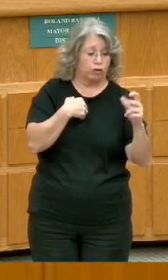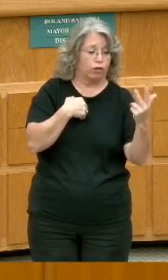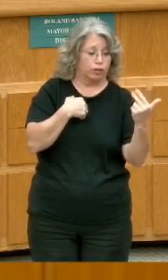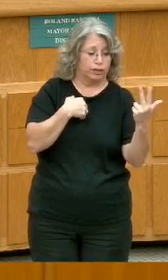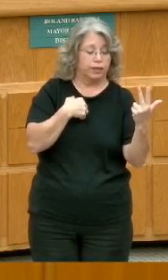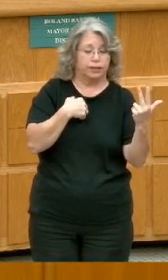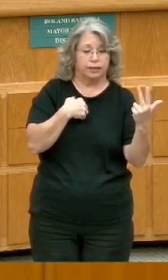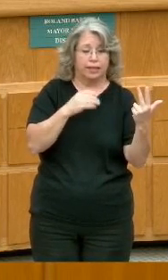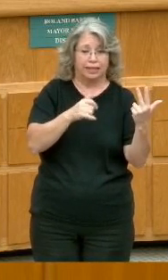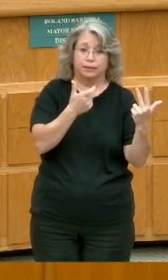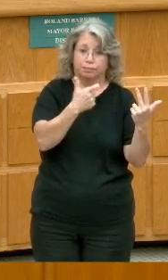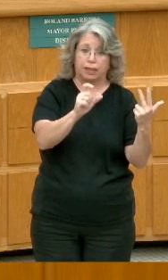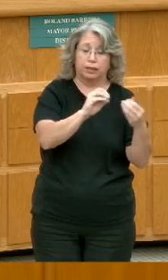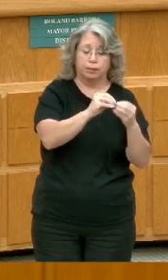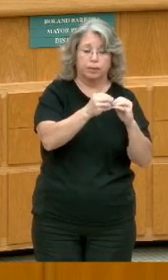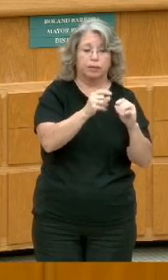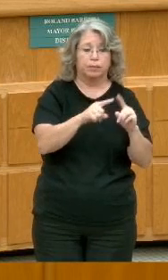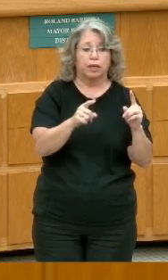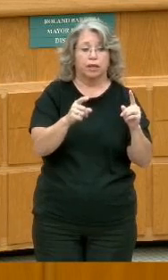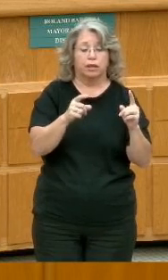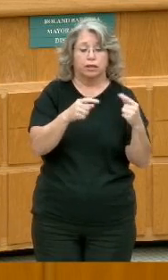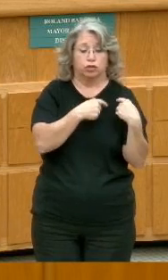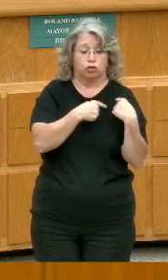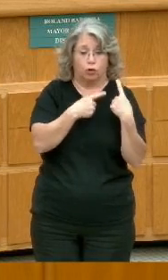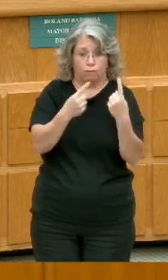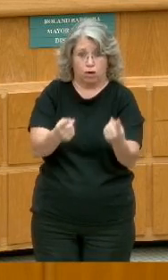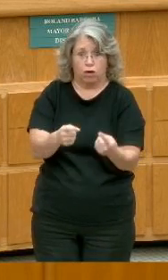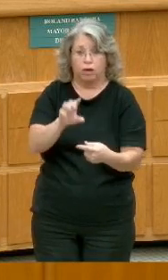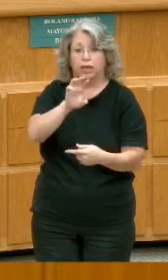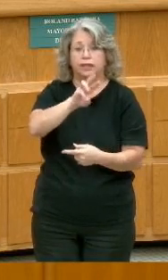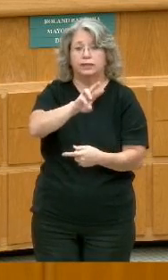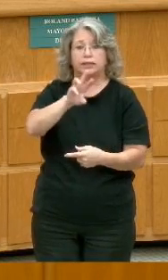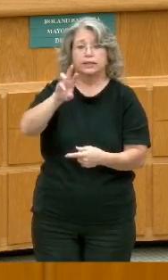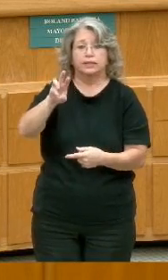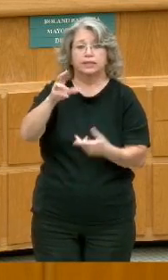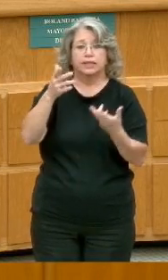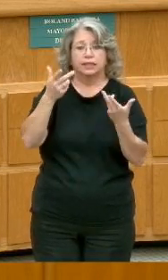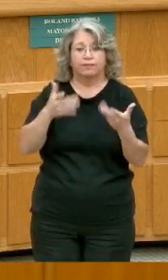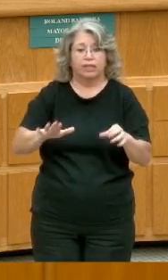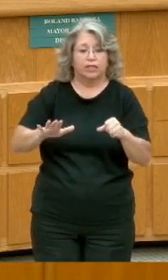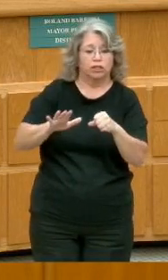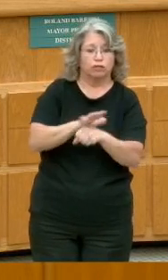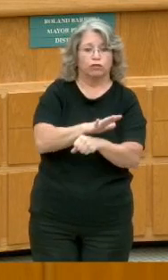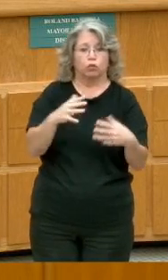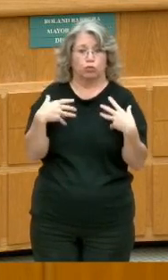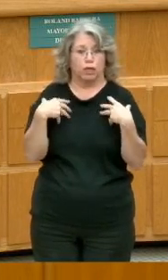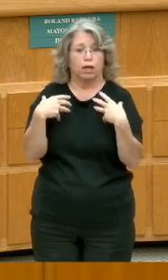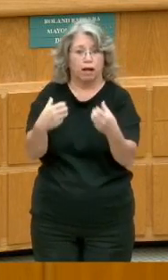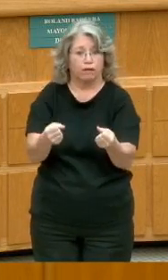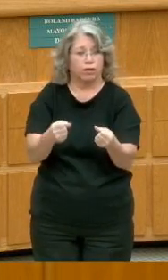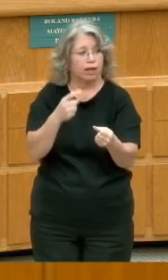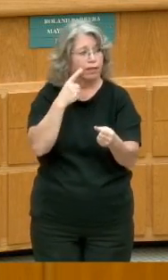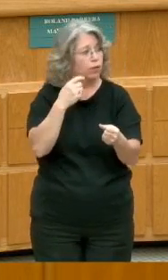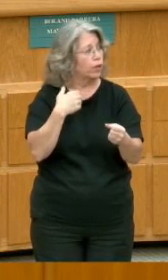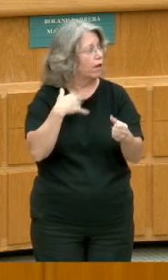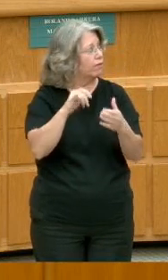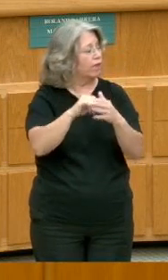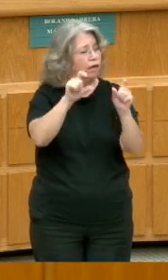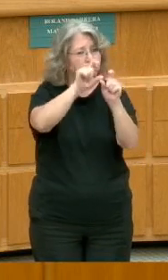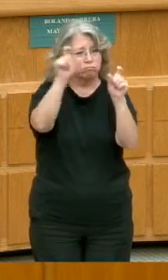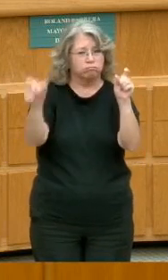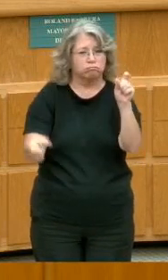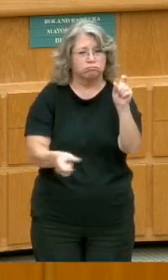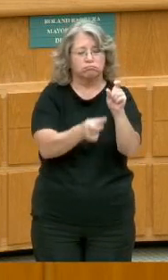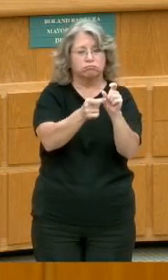of today, 66 persons have recovered, or 58%, and I think we have that donut slide somewhere. Here we go. So